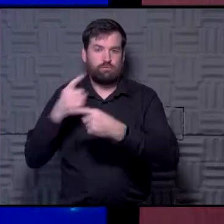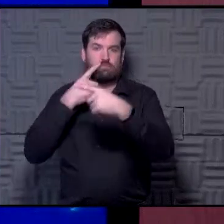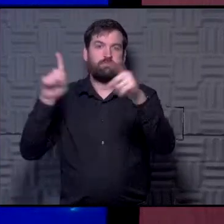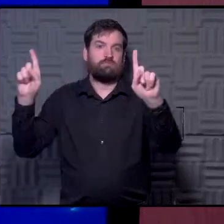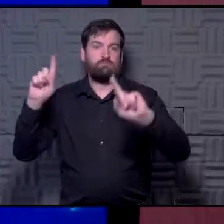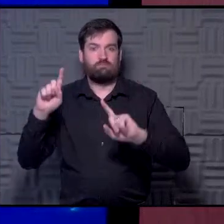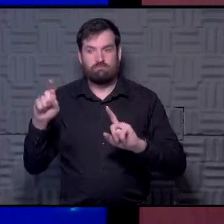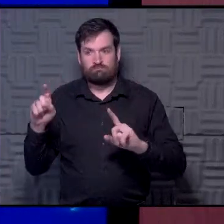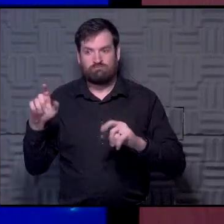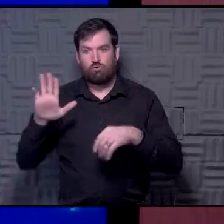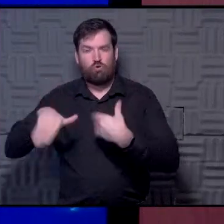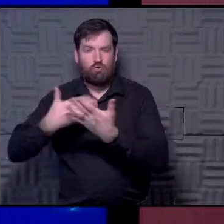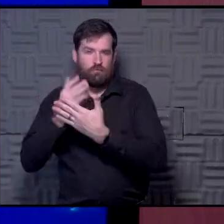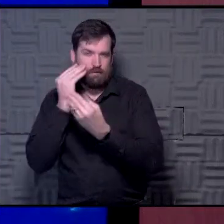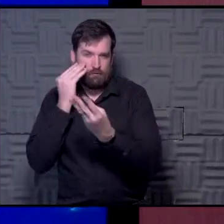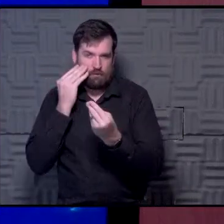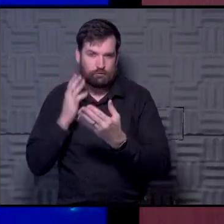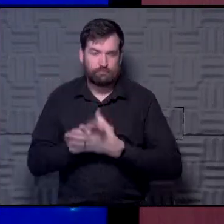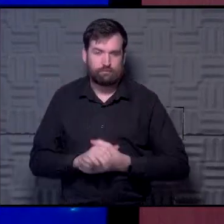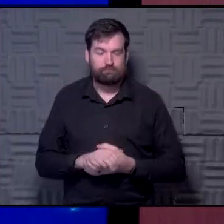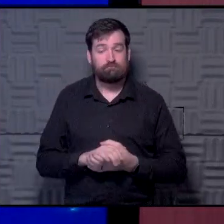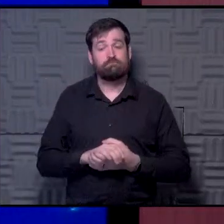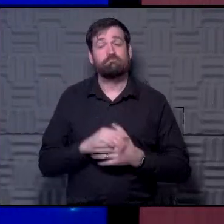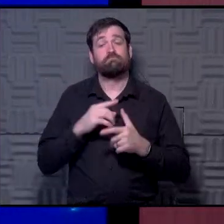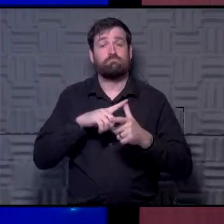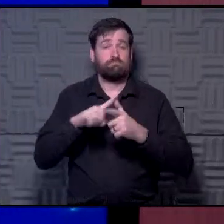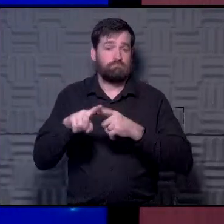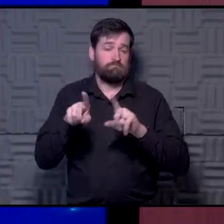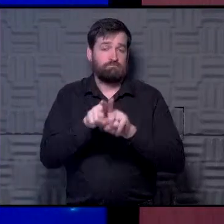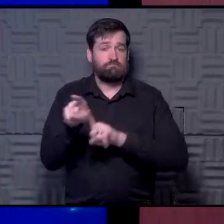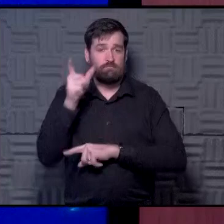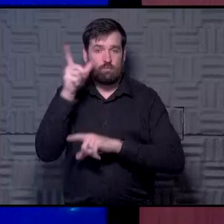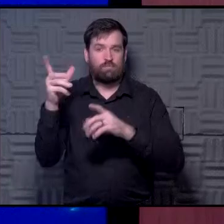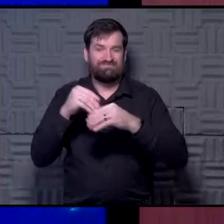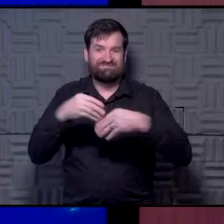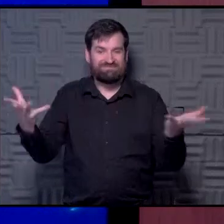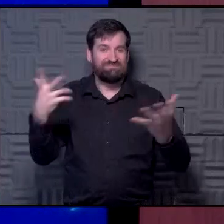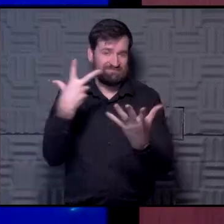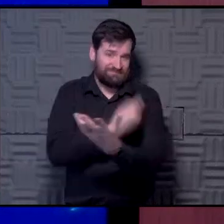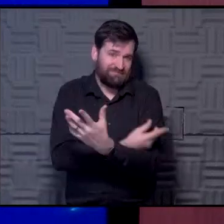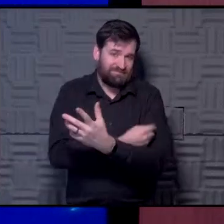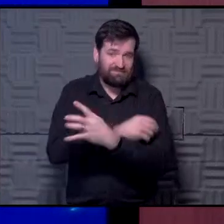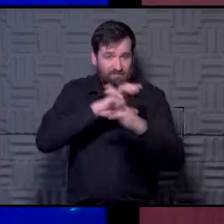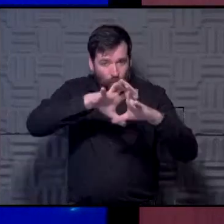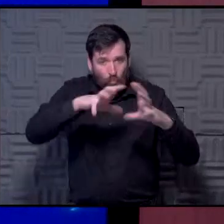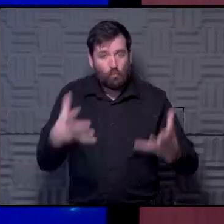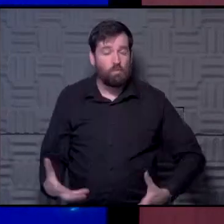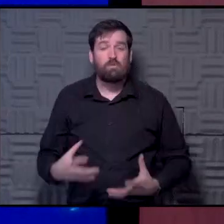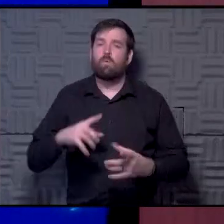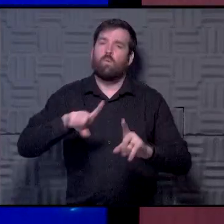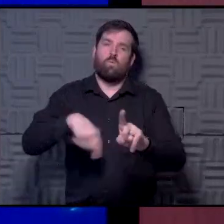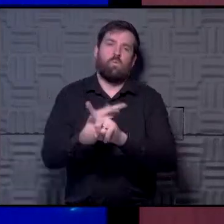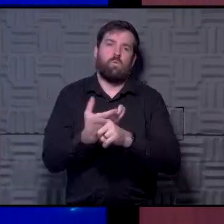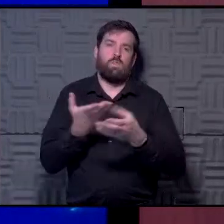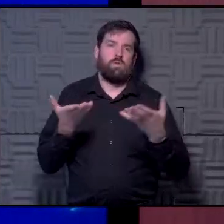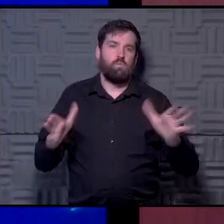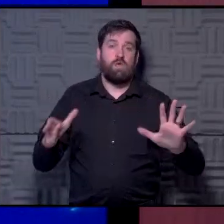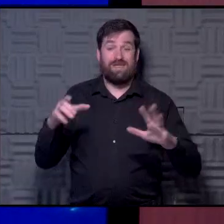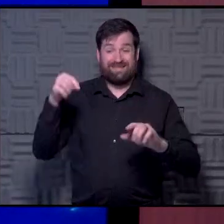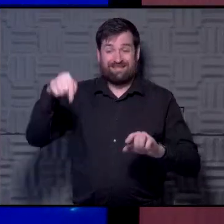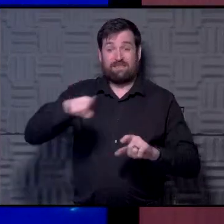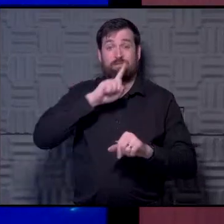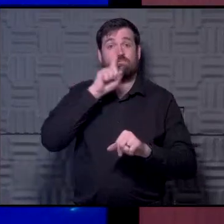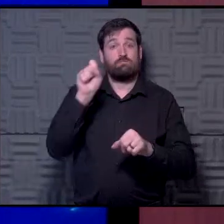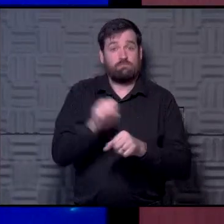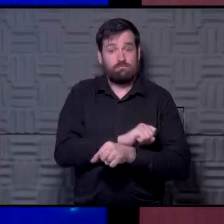full scale data, and that it will then help us vaccinate the world. Because the only way we will get to a point where this pandemic